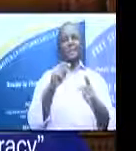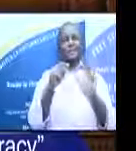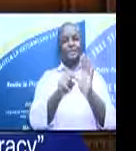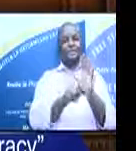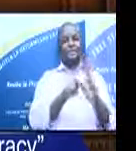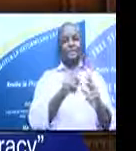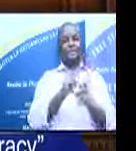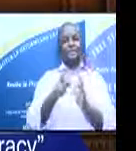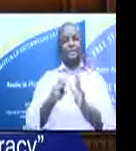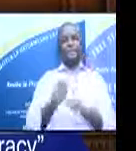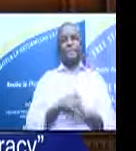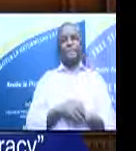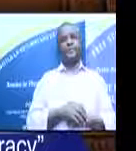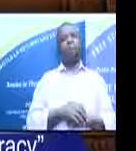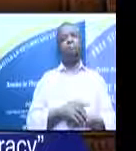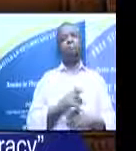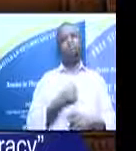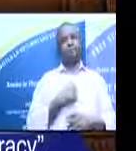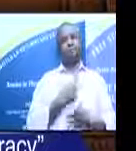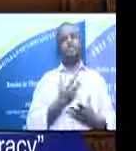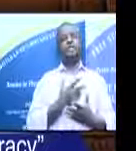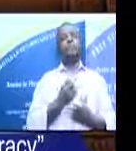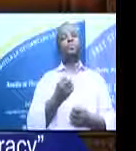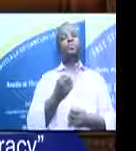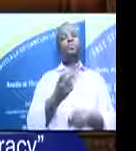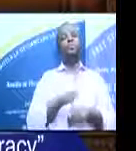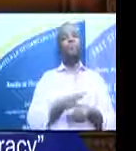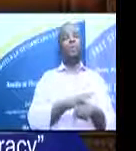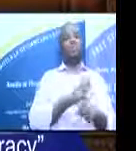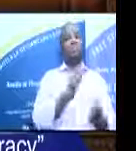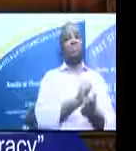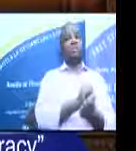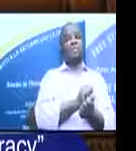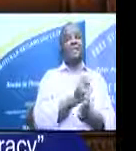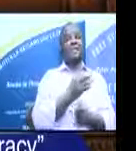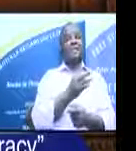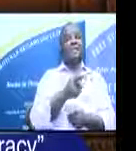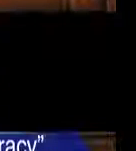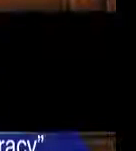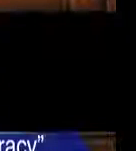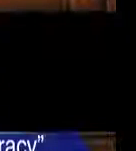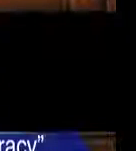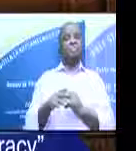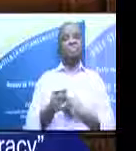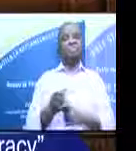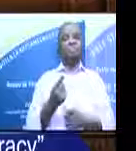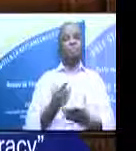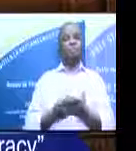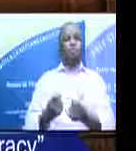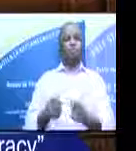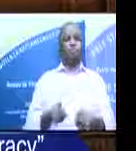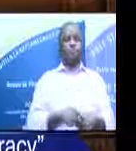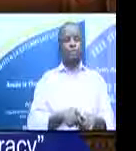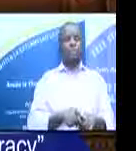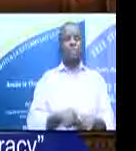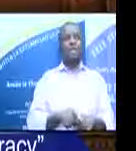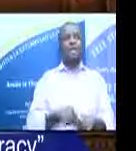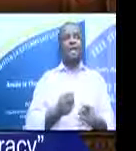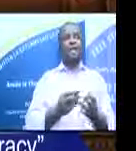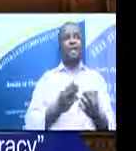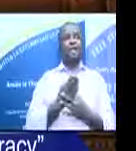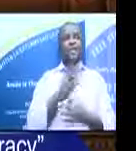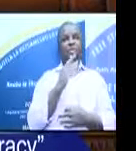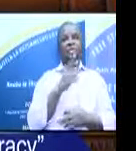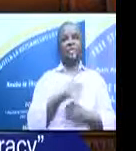expenditure. Now I wonder how many more arrests would follow if these steps were taken. Through you, Madam